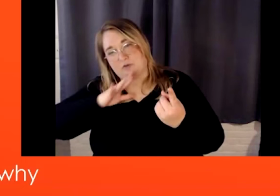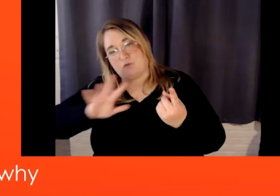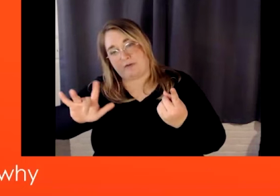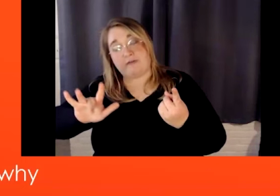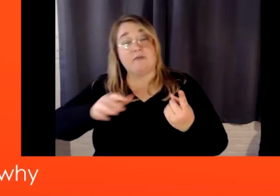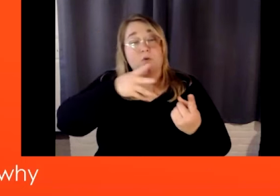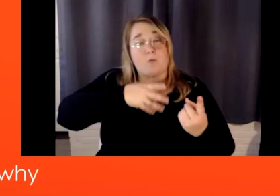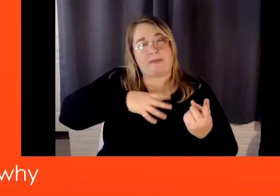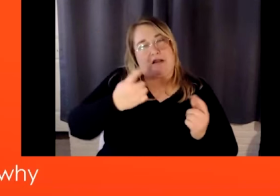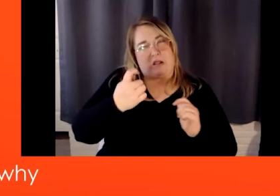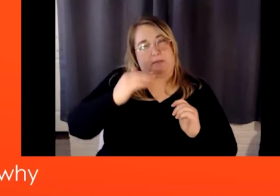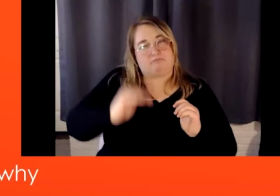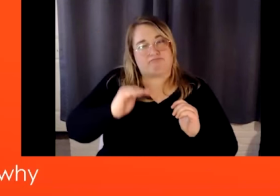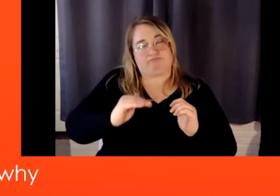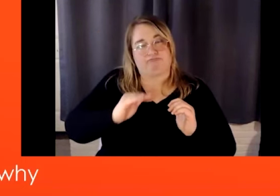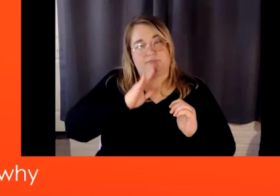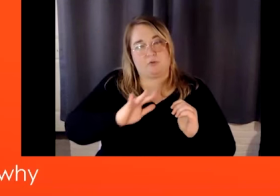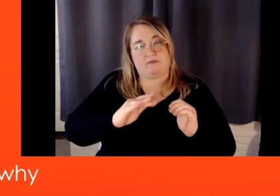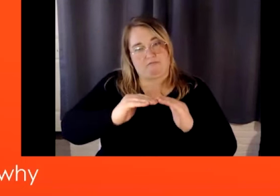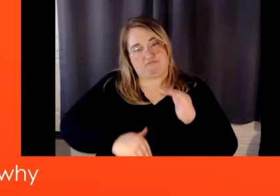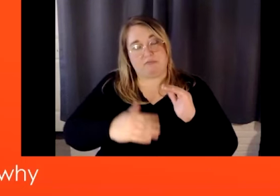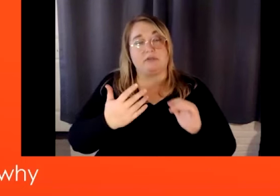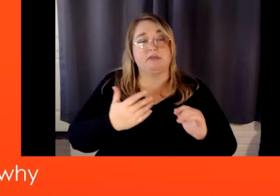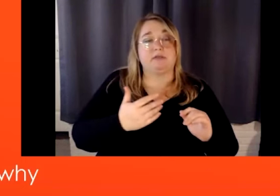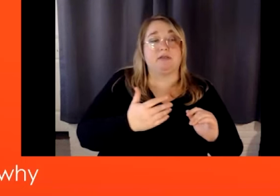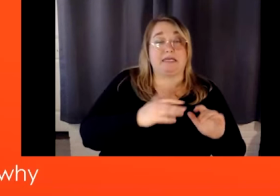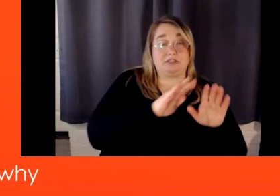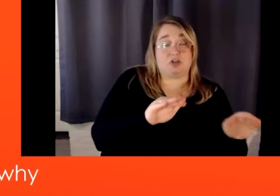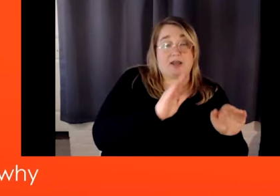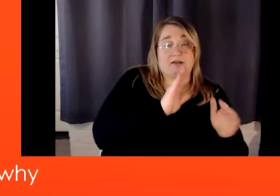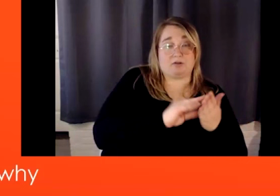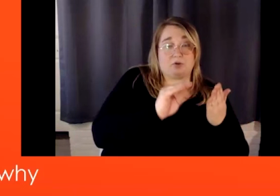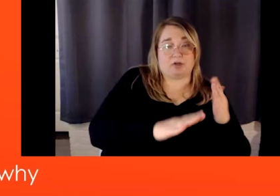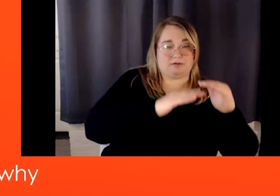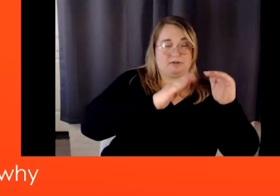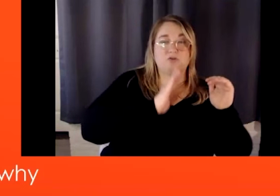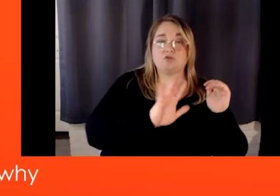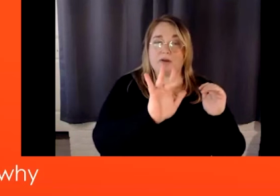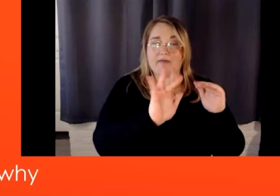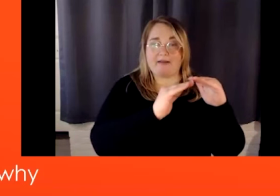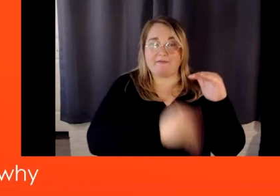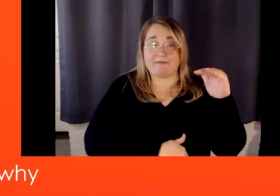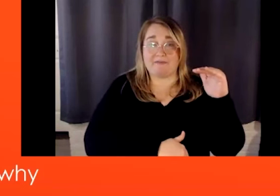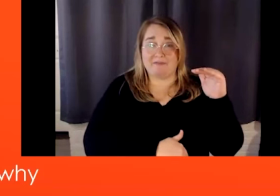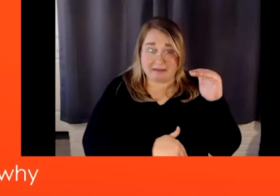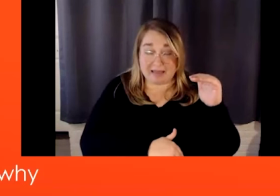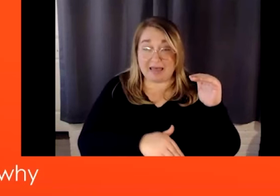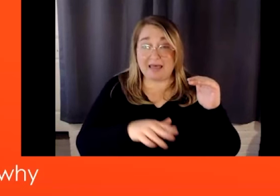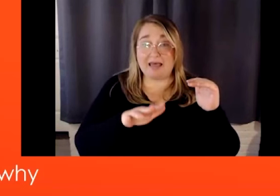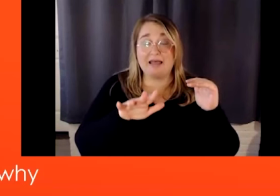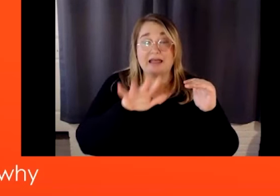child learner was less than 25. Are you kidding me? That was most of my students,